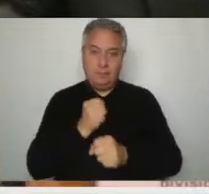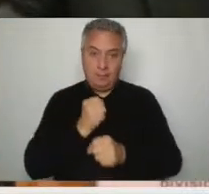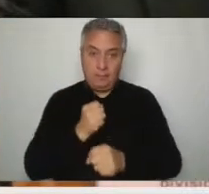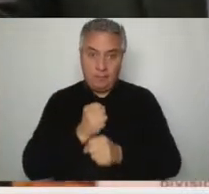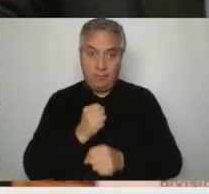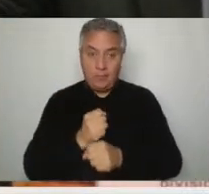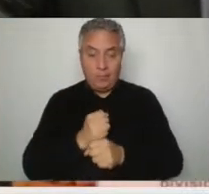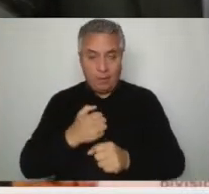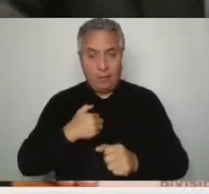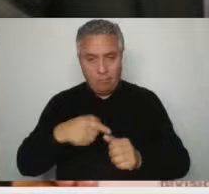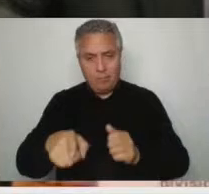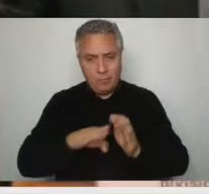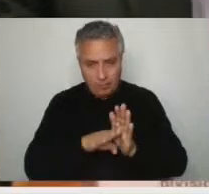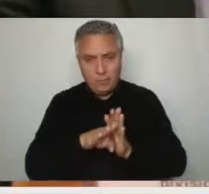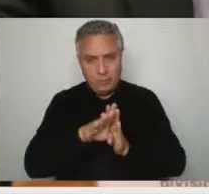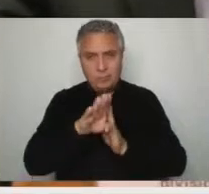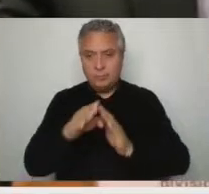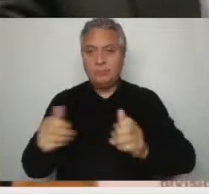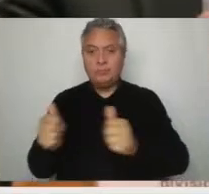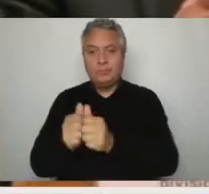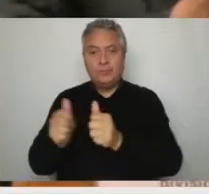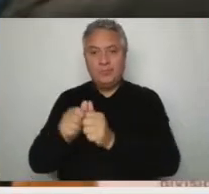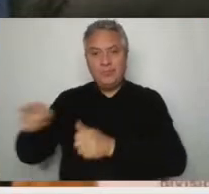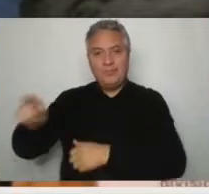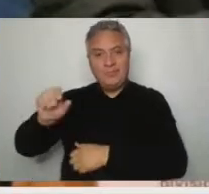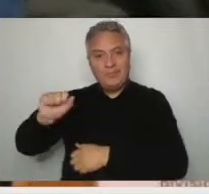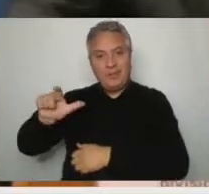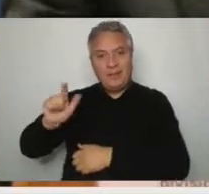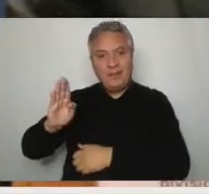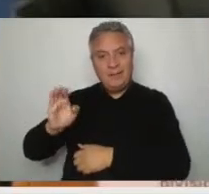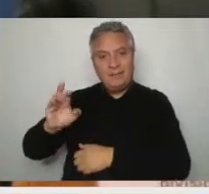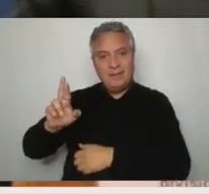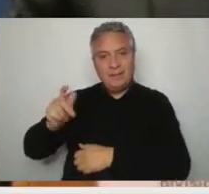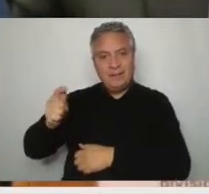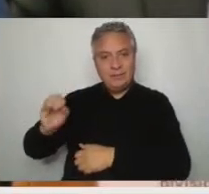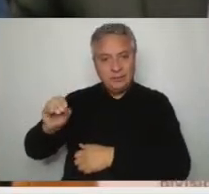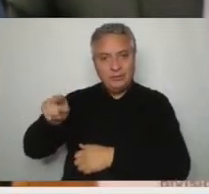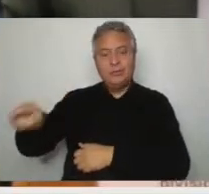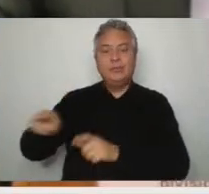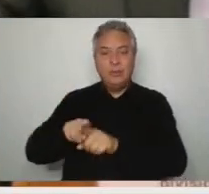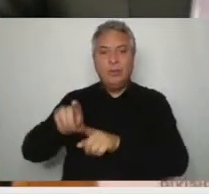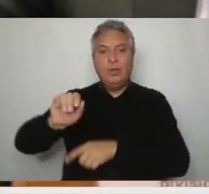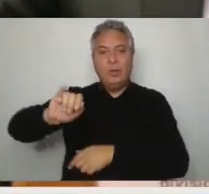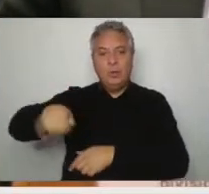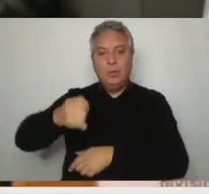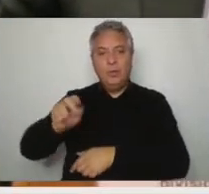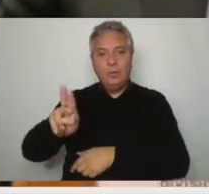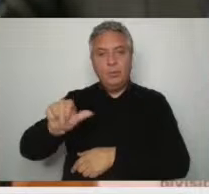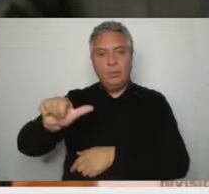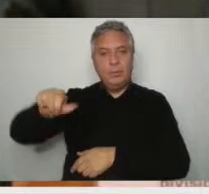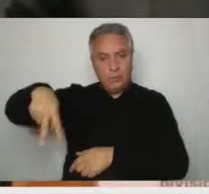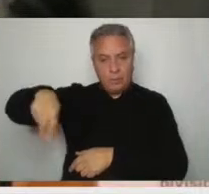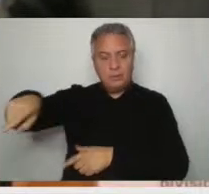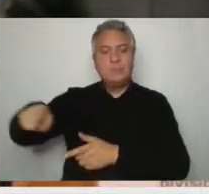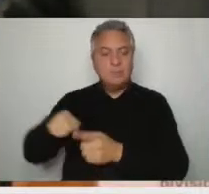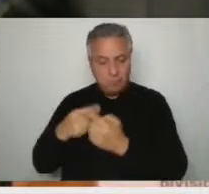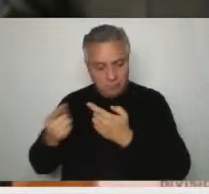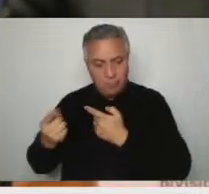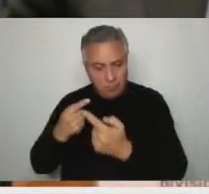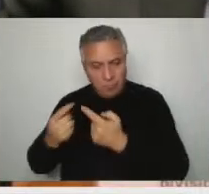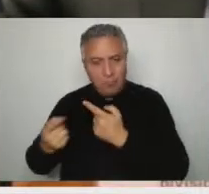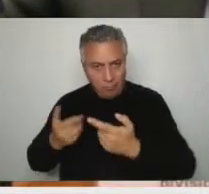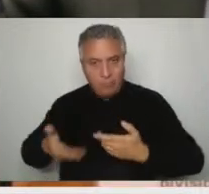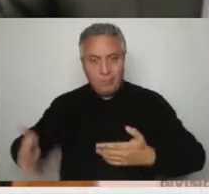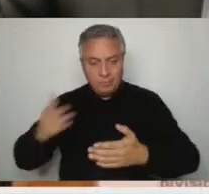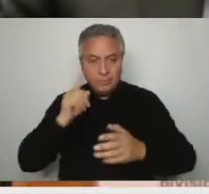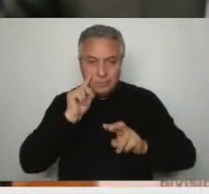work that is ongoing together with Alberto Arenas de Mesa and Juan Vila on the sustainability of pension systems